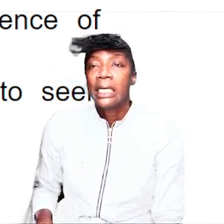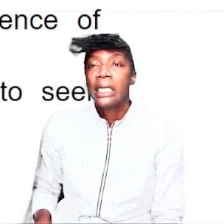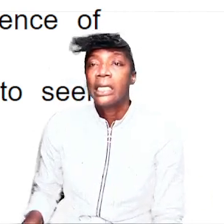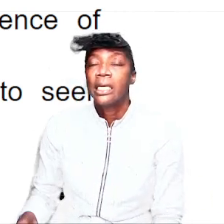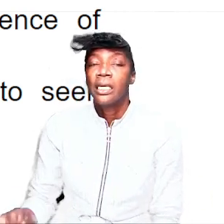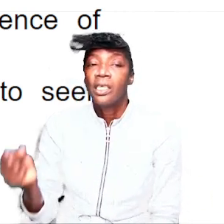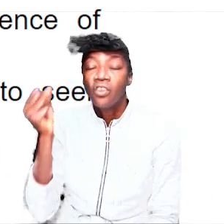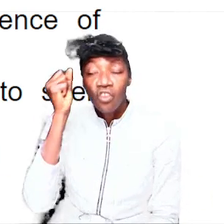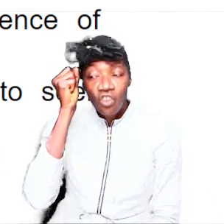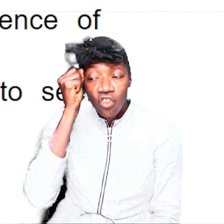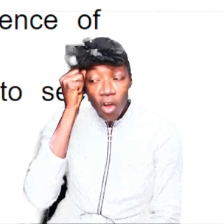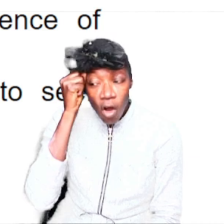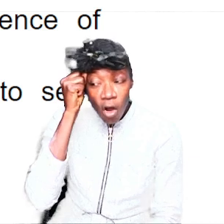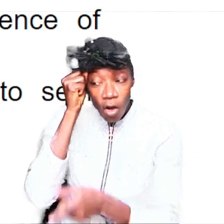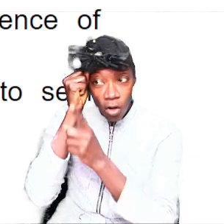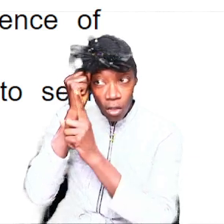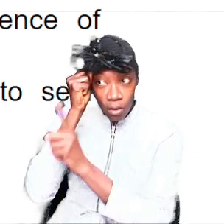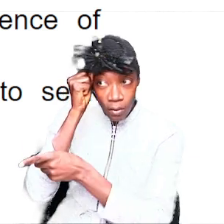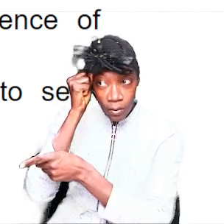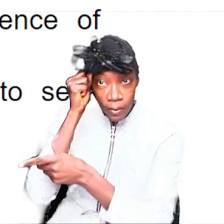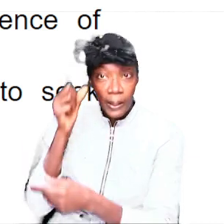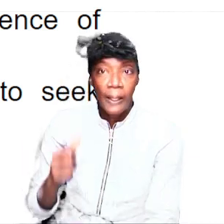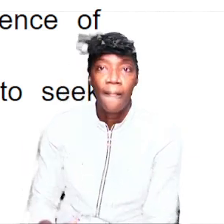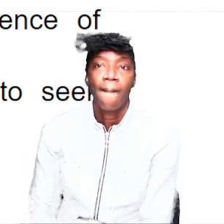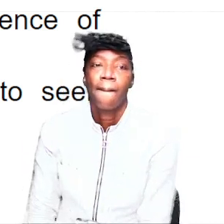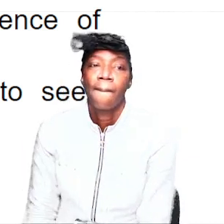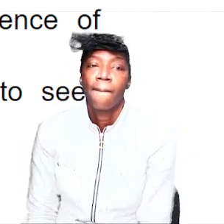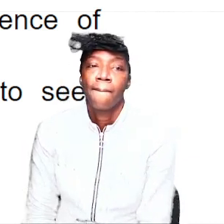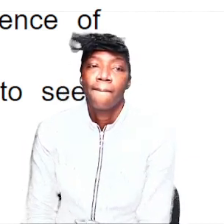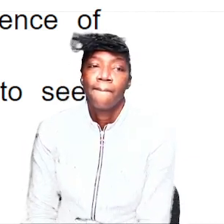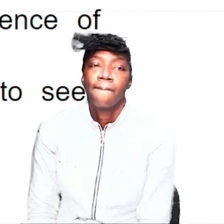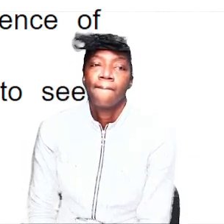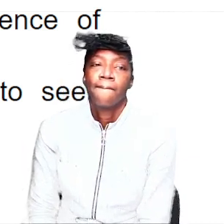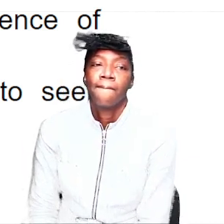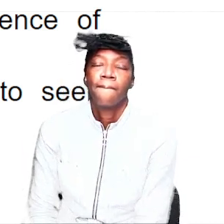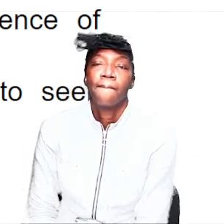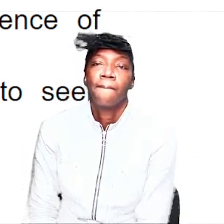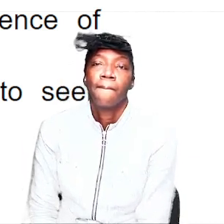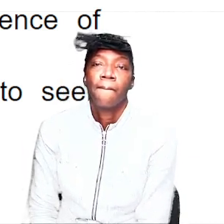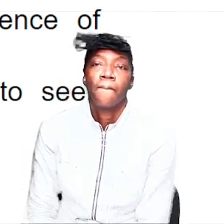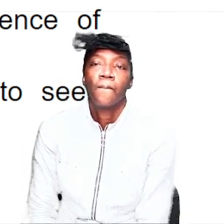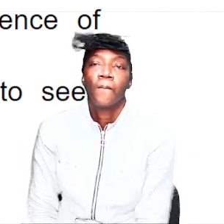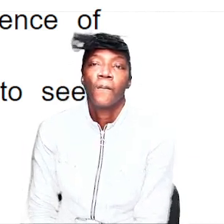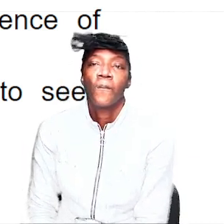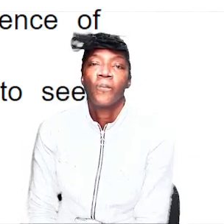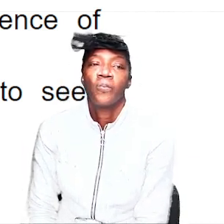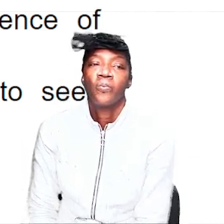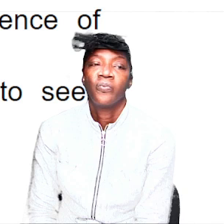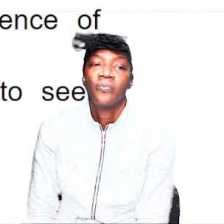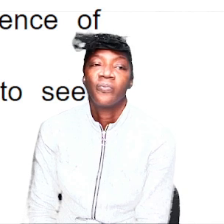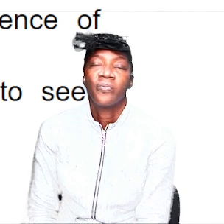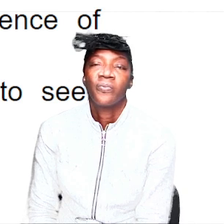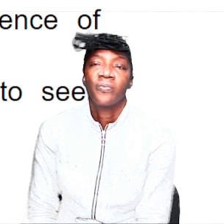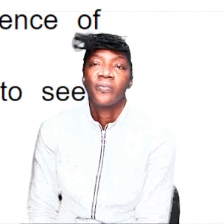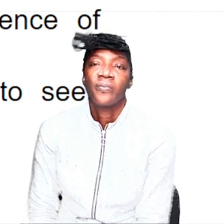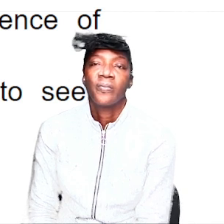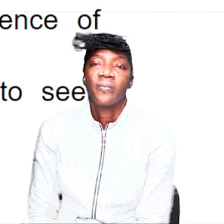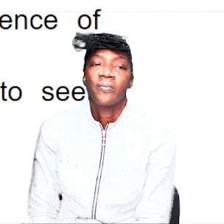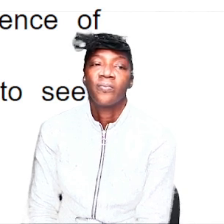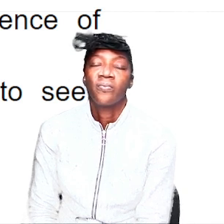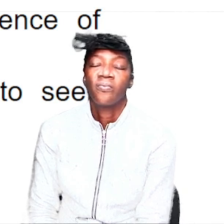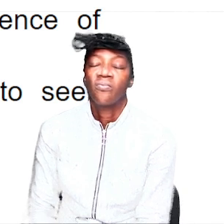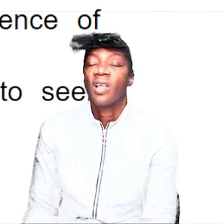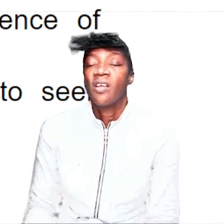Saul. He said in that passage,